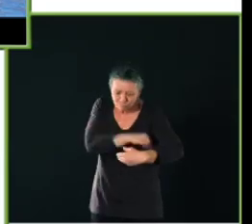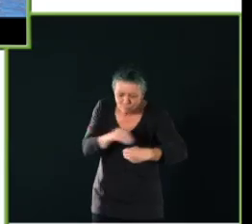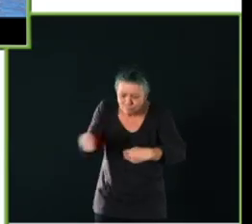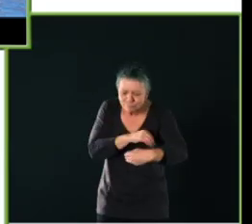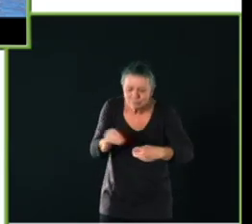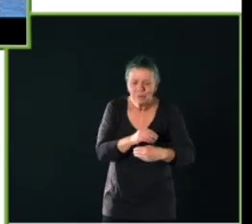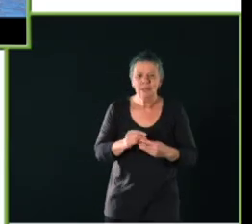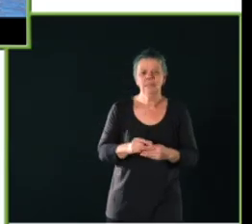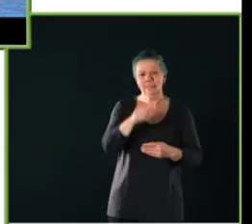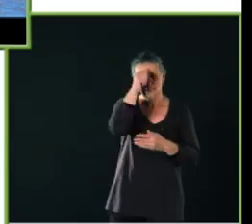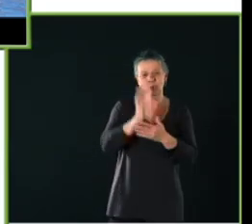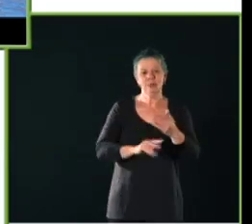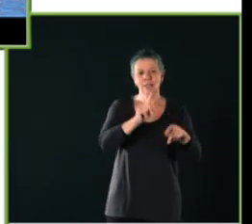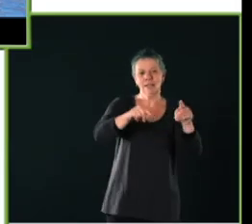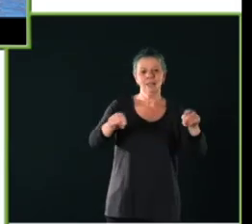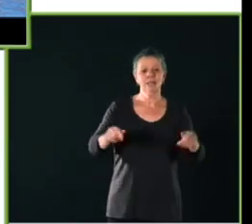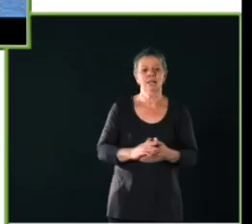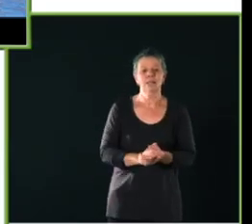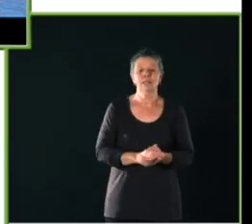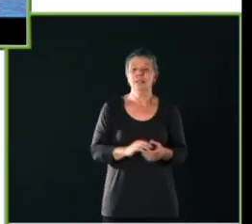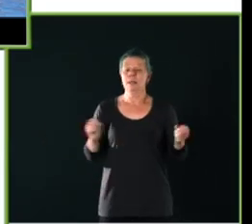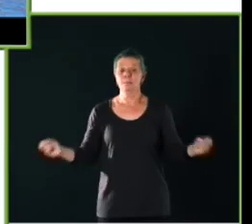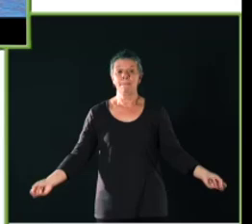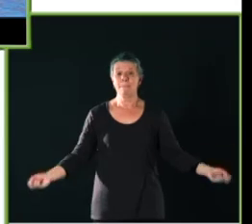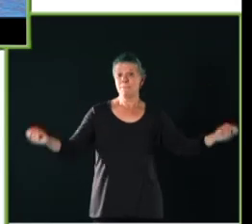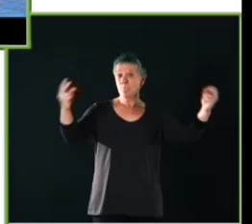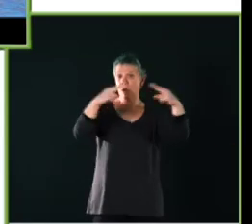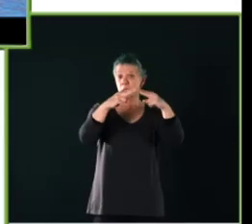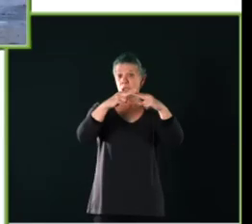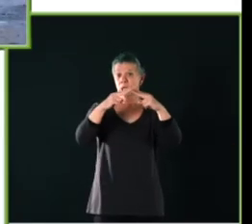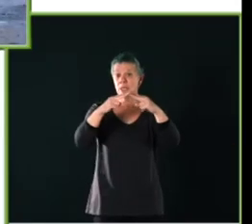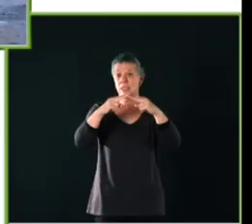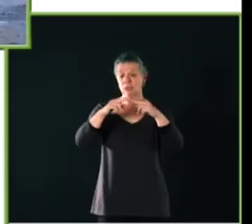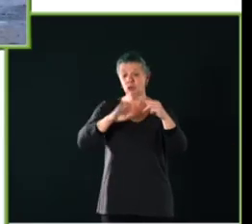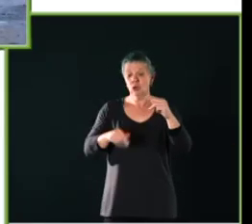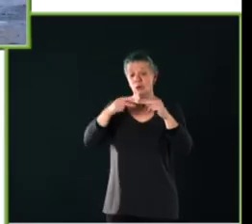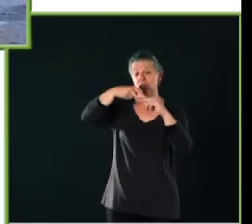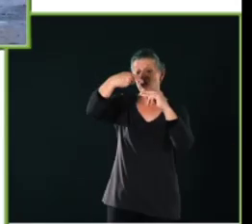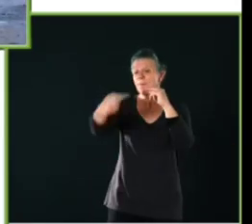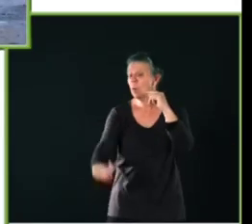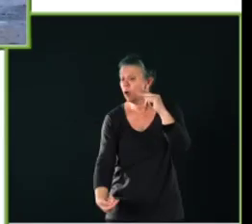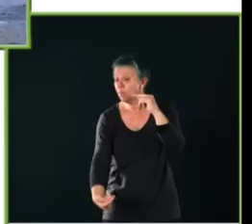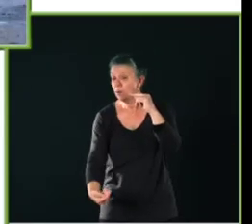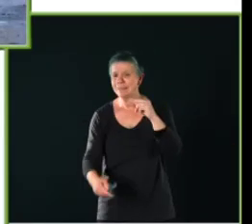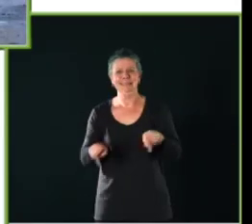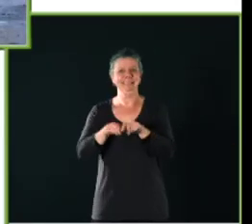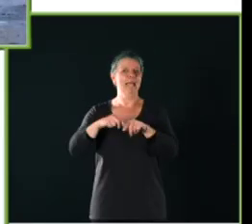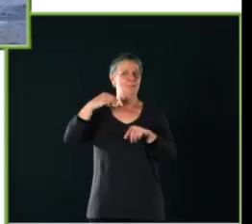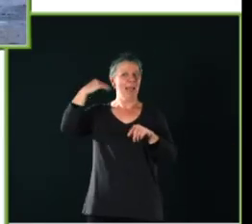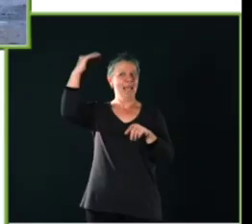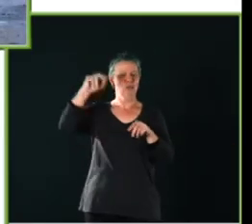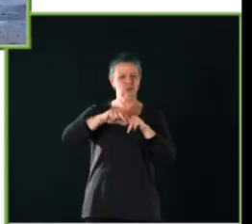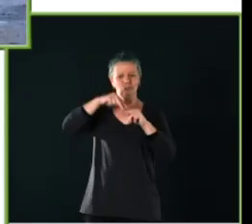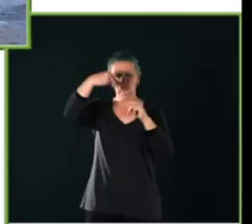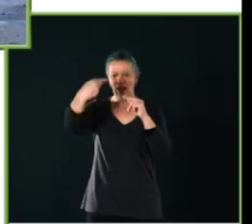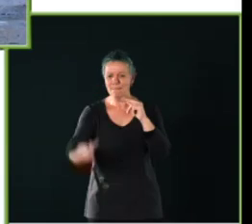big kids, she speaks slowly, jumping off the Pātaua Bridge, but in my vision, they'll also be able to